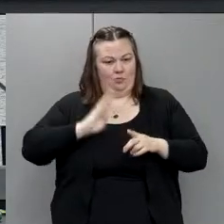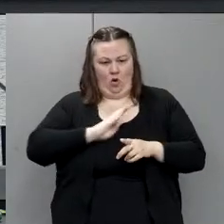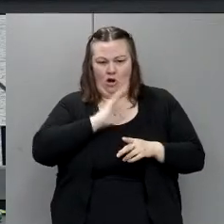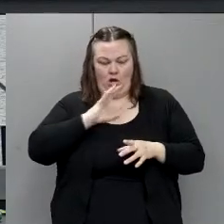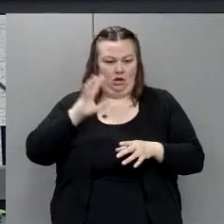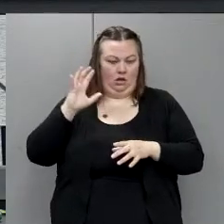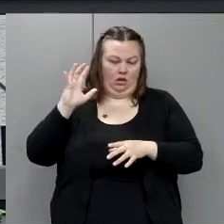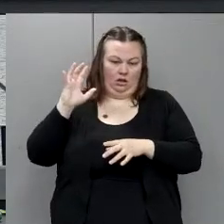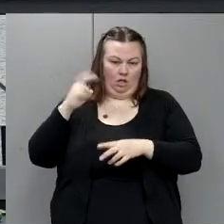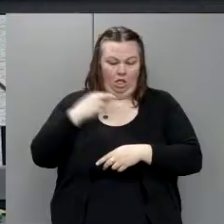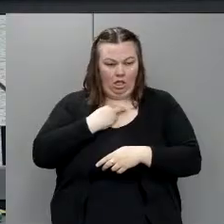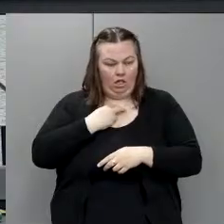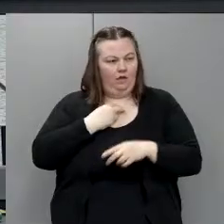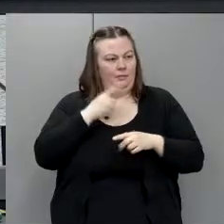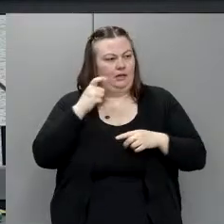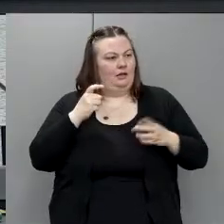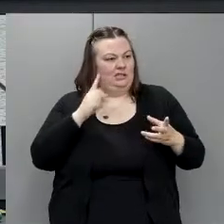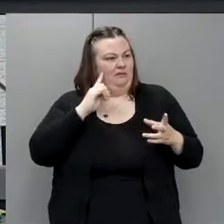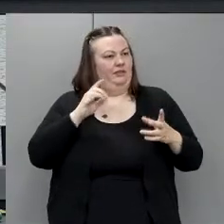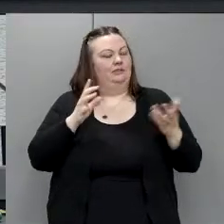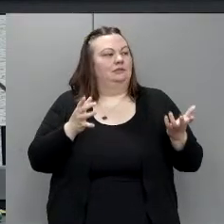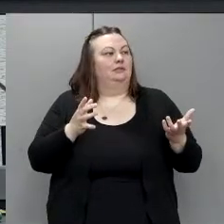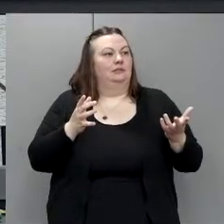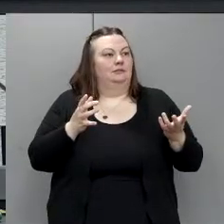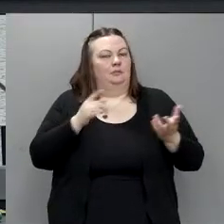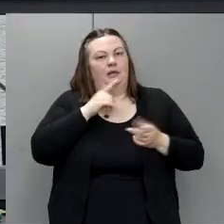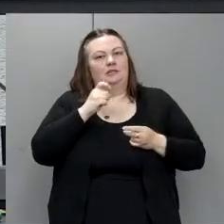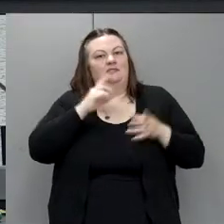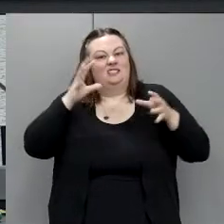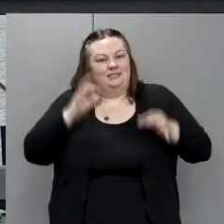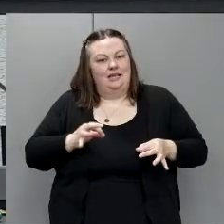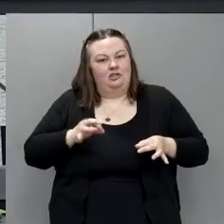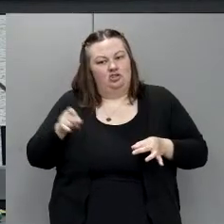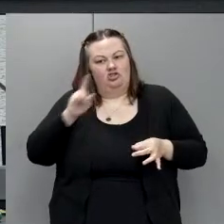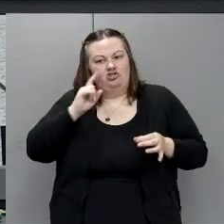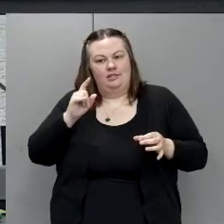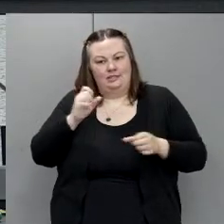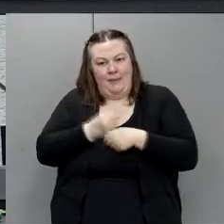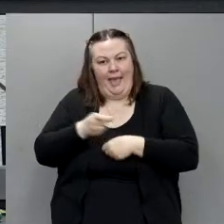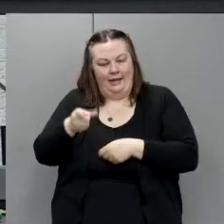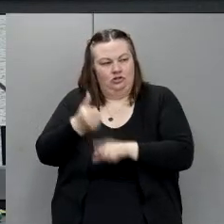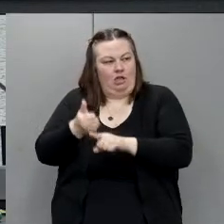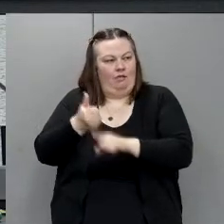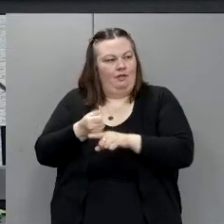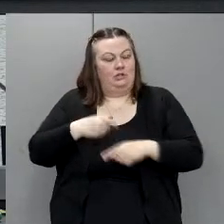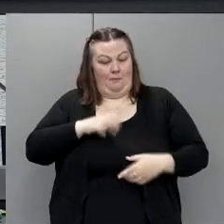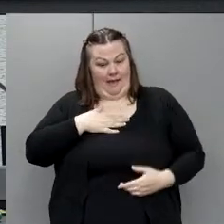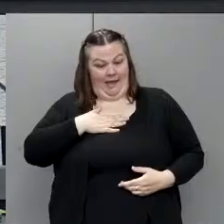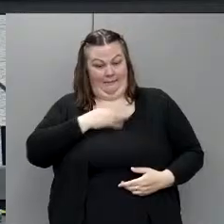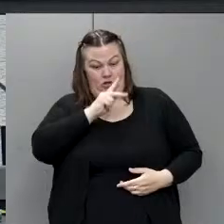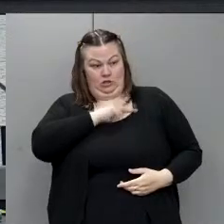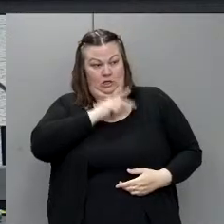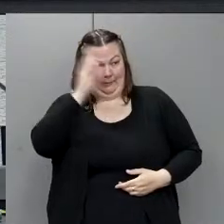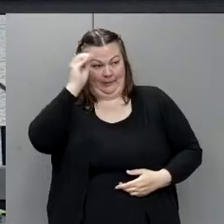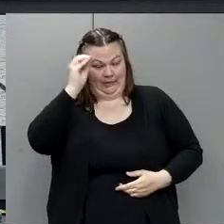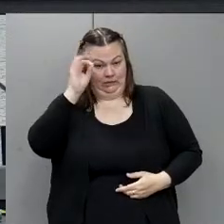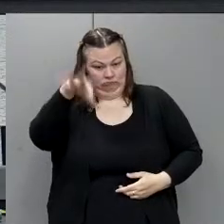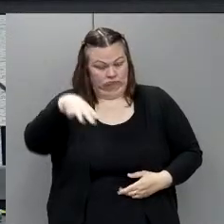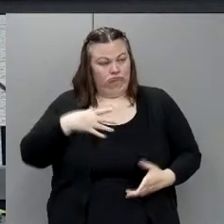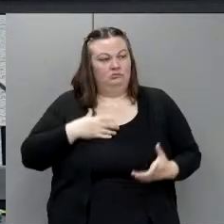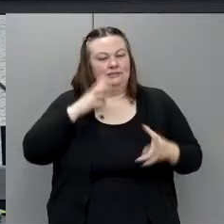paralyzed because of the decision she's made. My opinion, my personal opinion, is